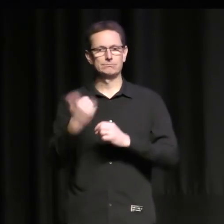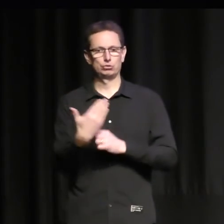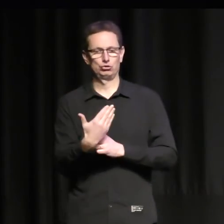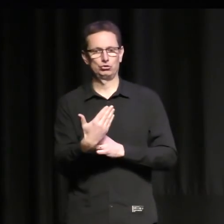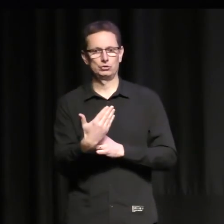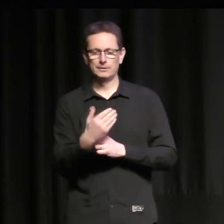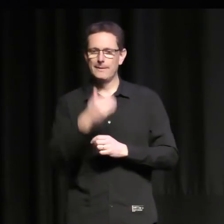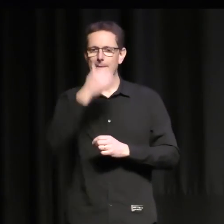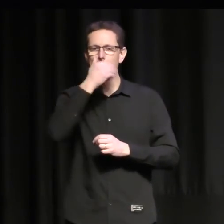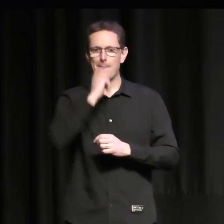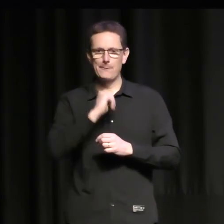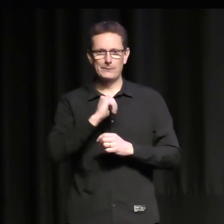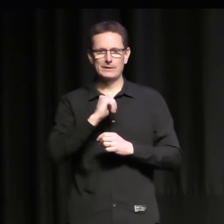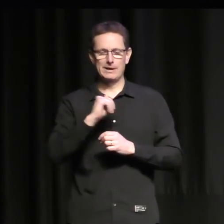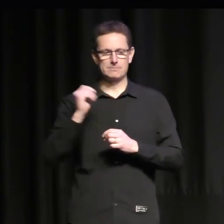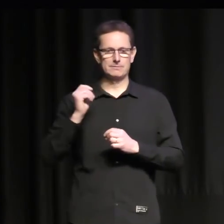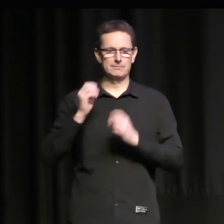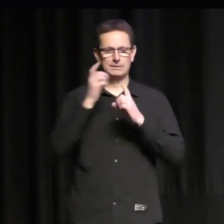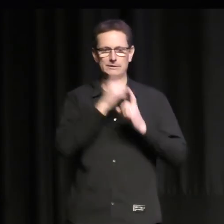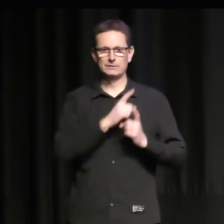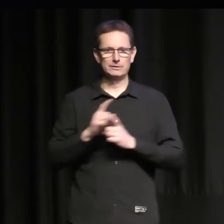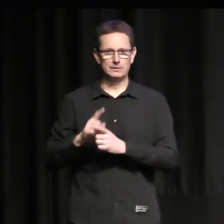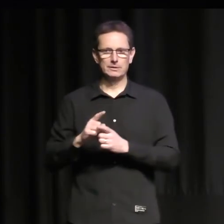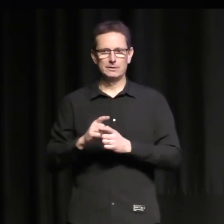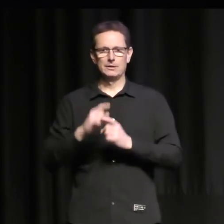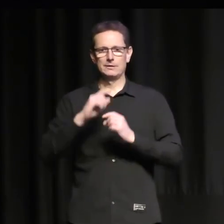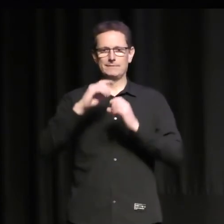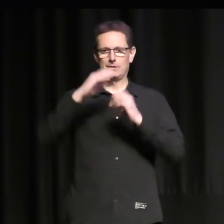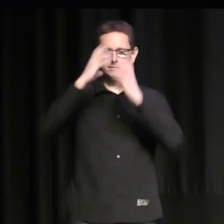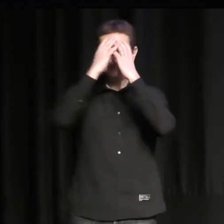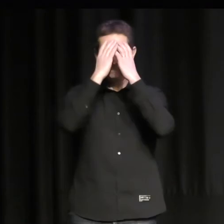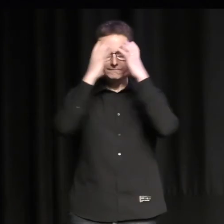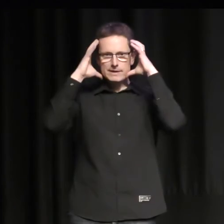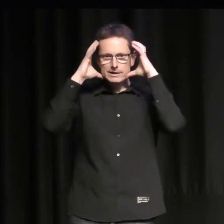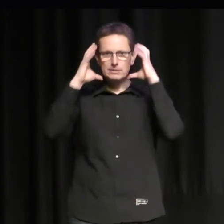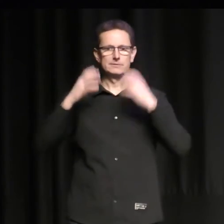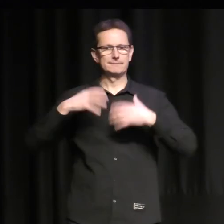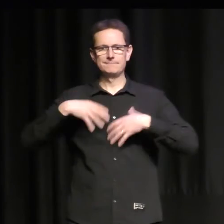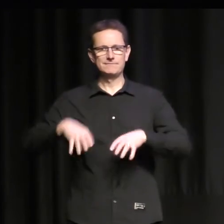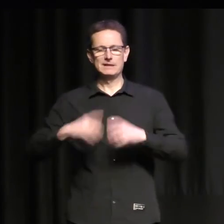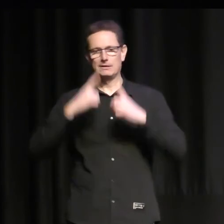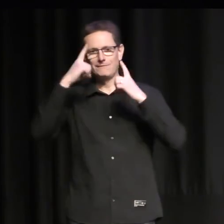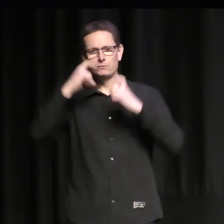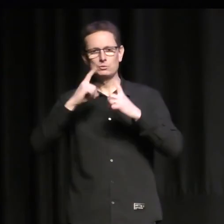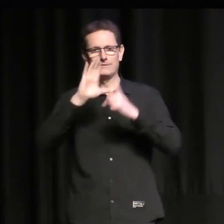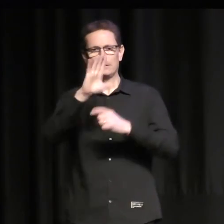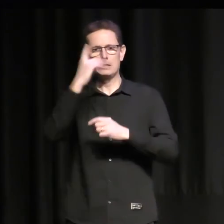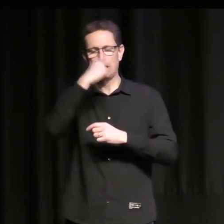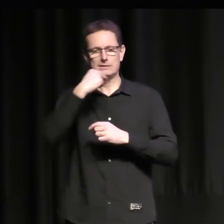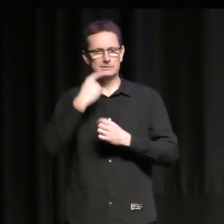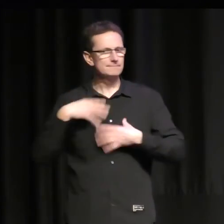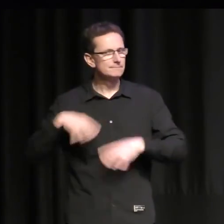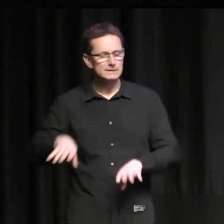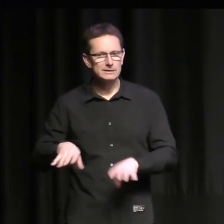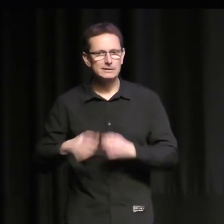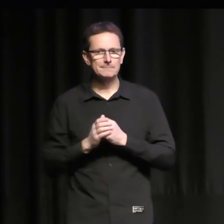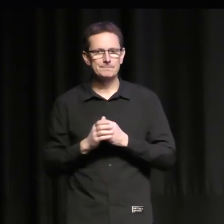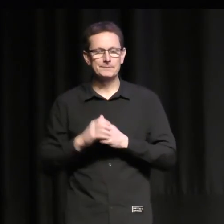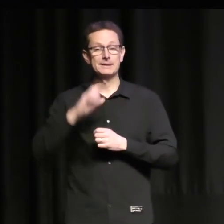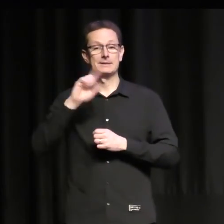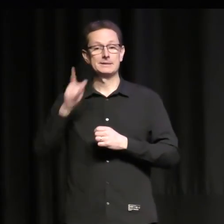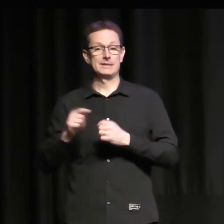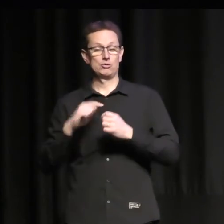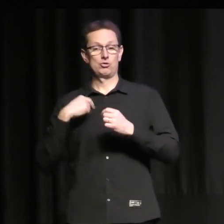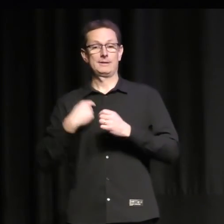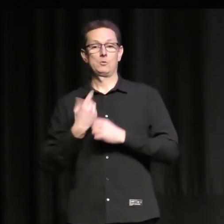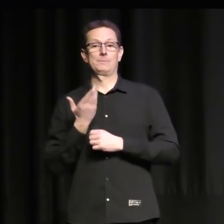All the young women wore veils. They wouldn't have their picture taken for the cards. We had to arrange in huts. When I went back